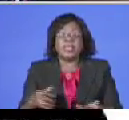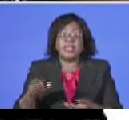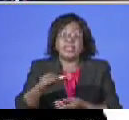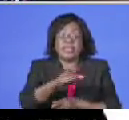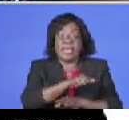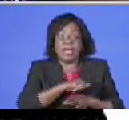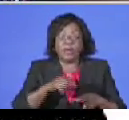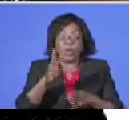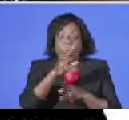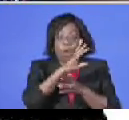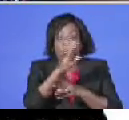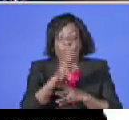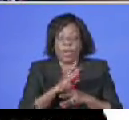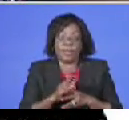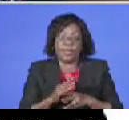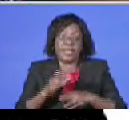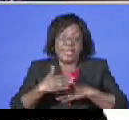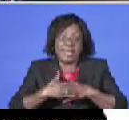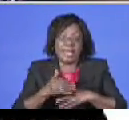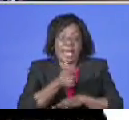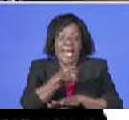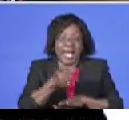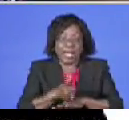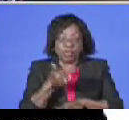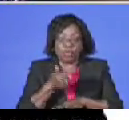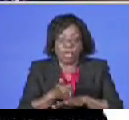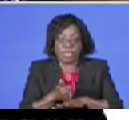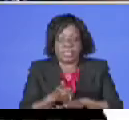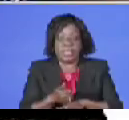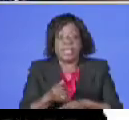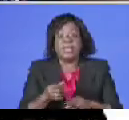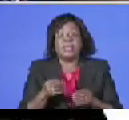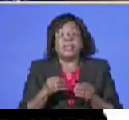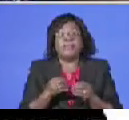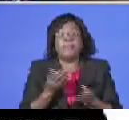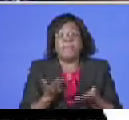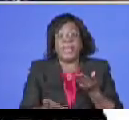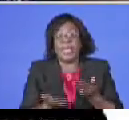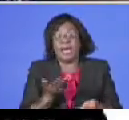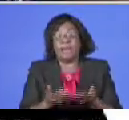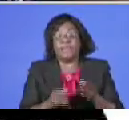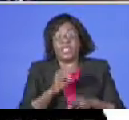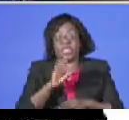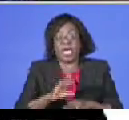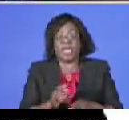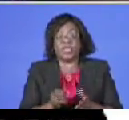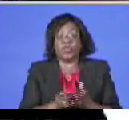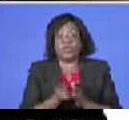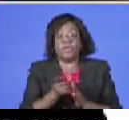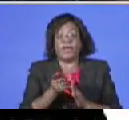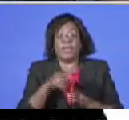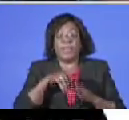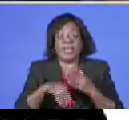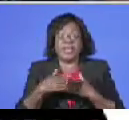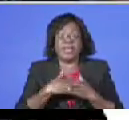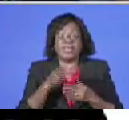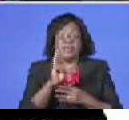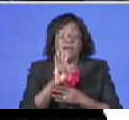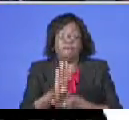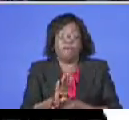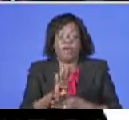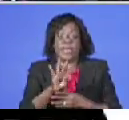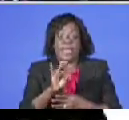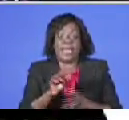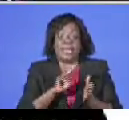has a 70% chance of development into a tropical depression in the next 48 hours. Joining us now with the latest is